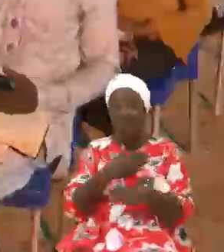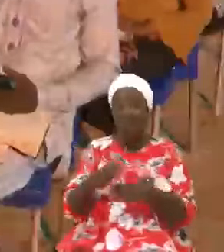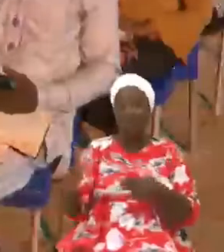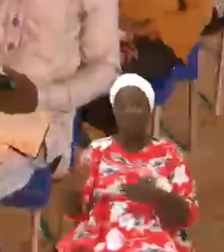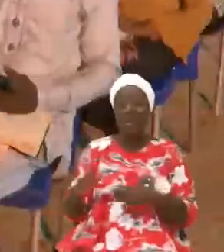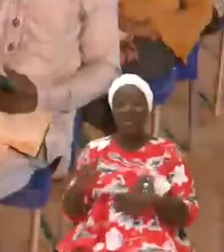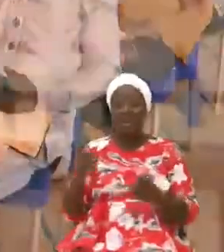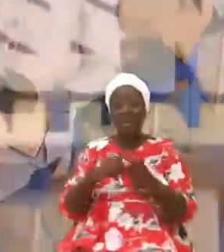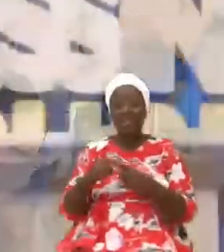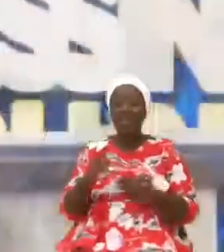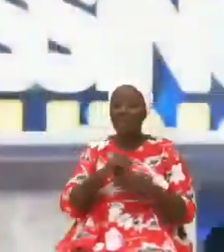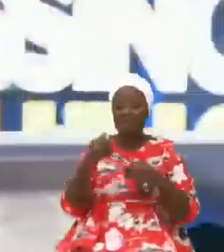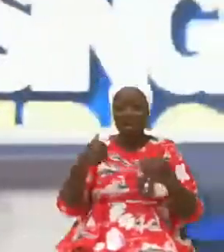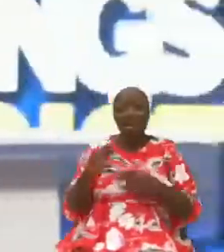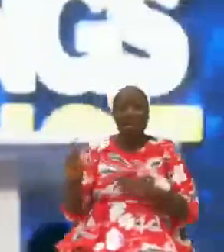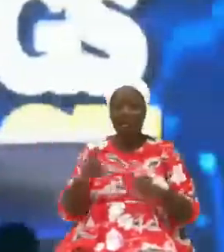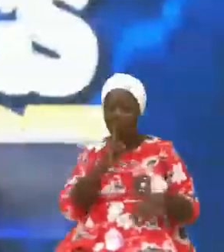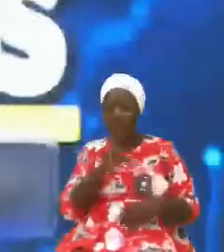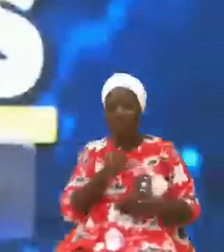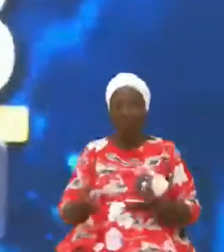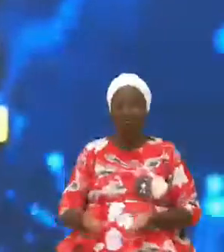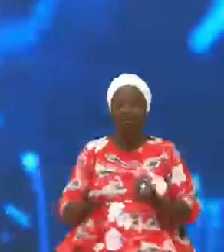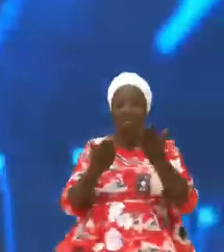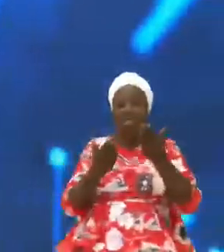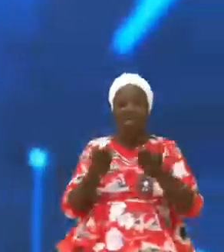is taking everything away. Yet